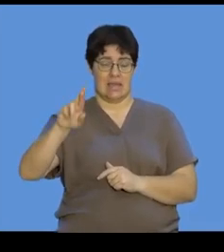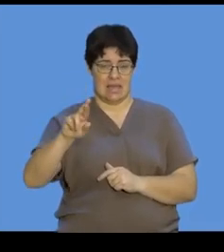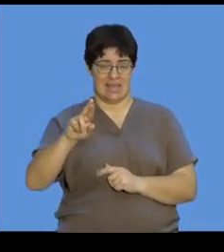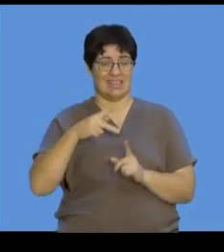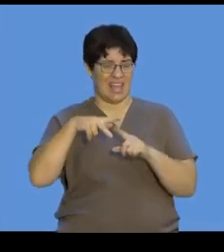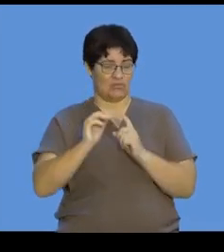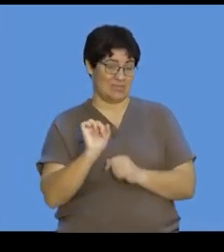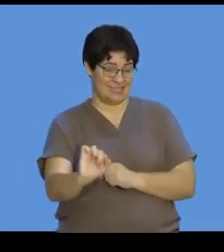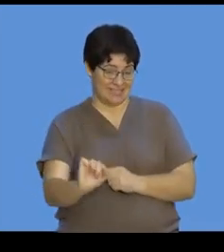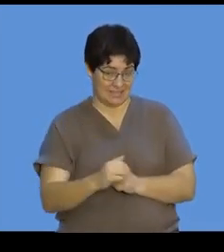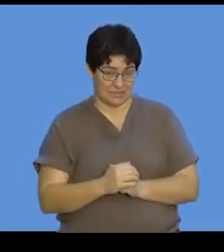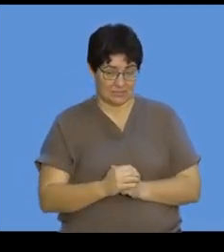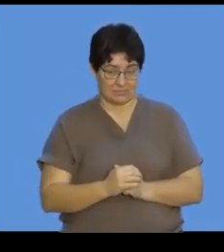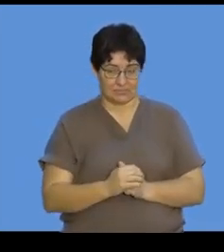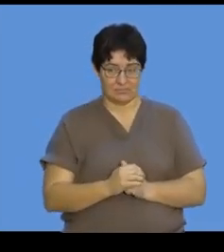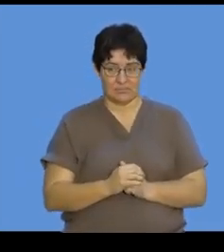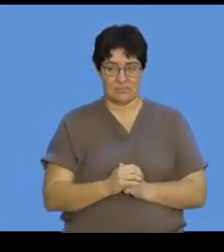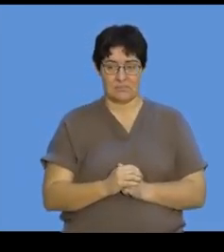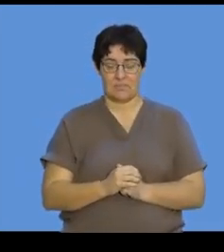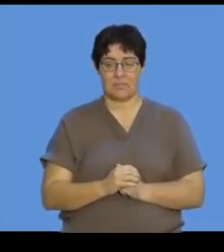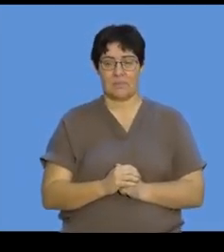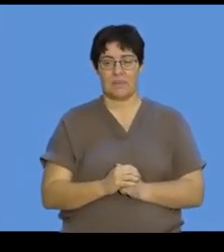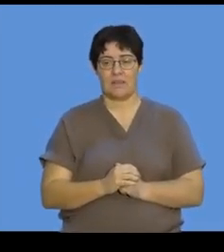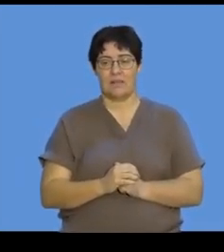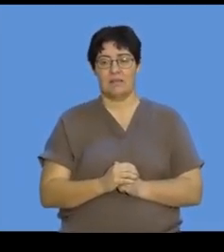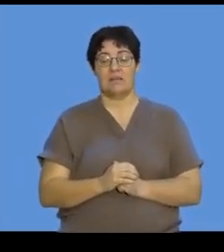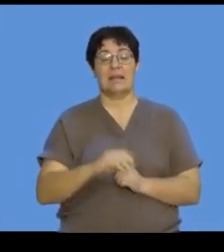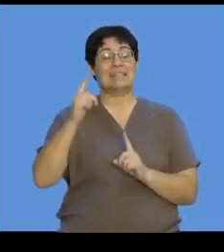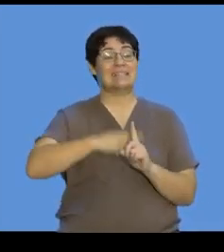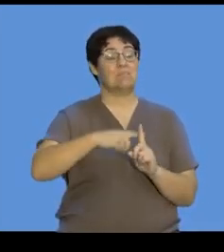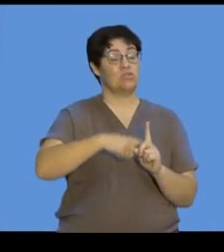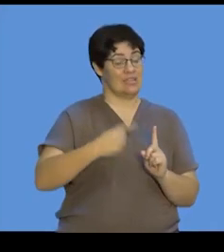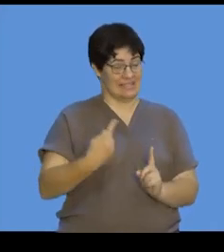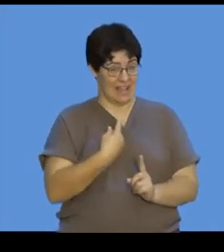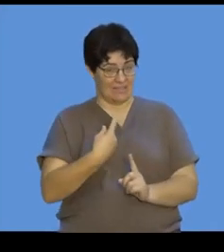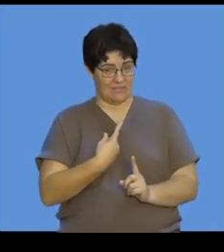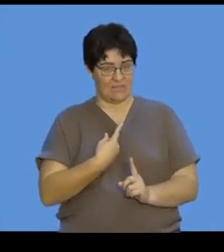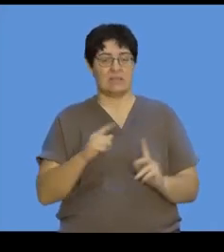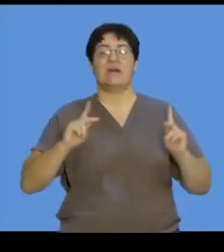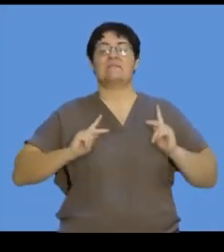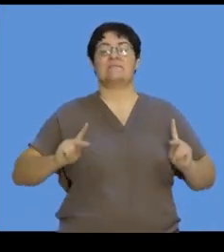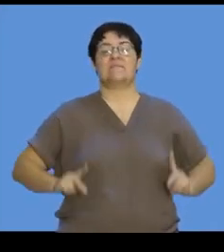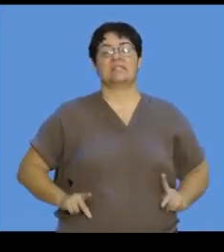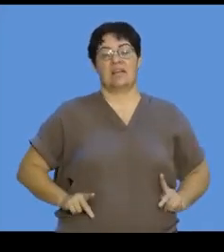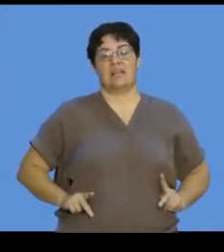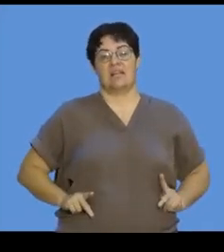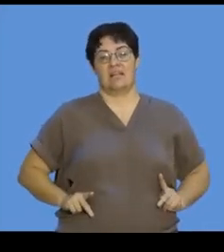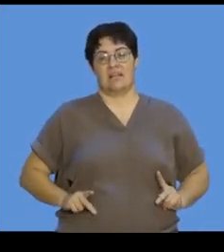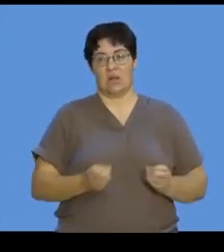is the instrument for measuring temperature, and then temperature in itself is a physical quantity,